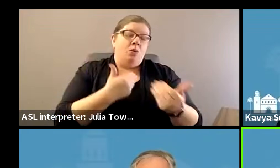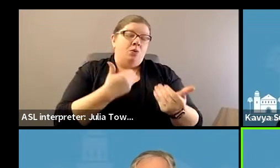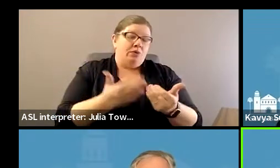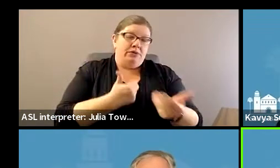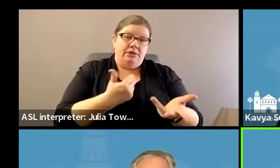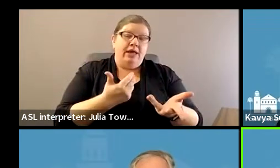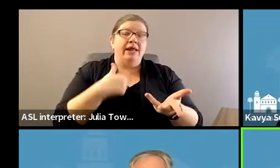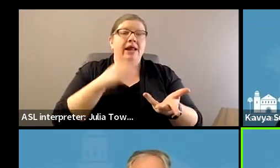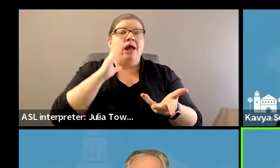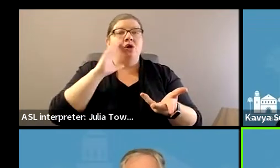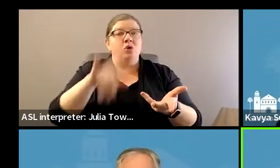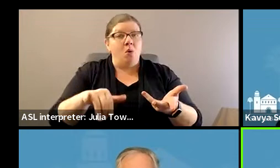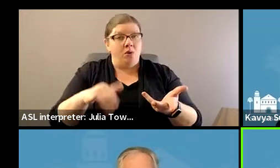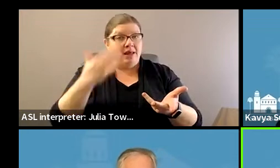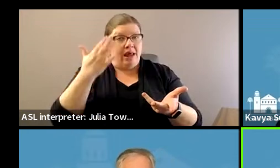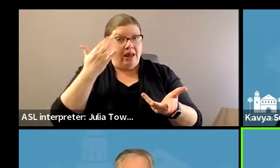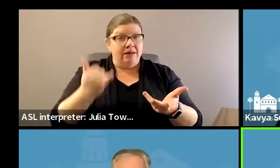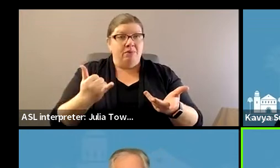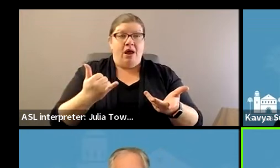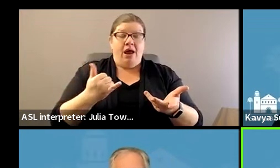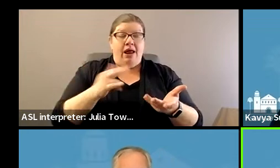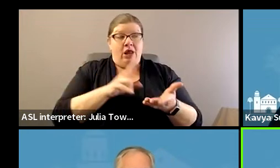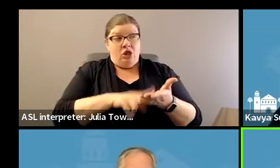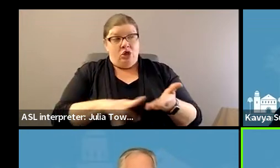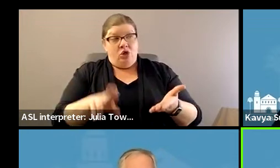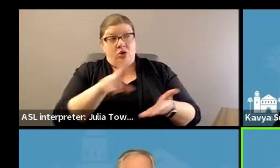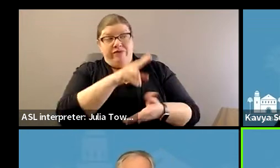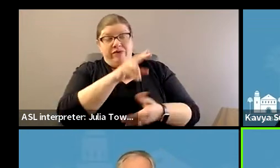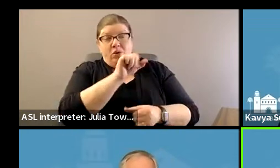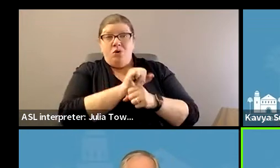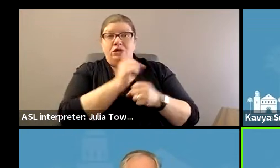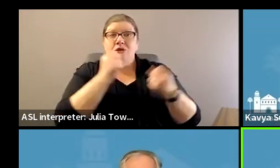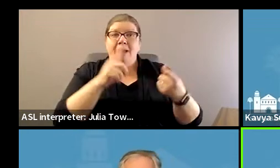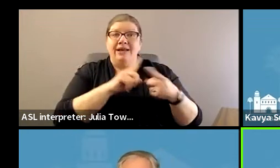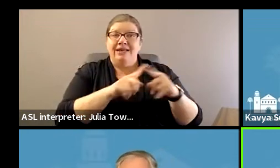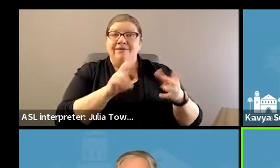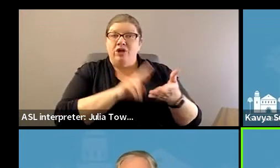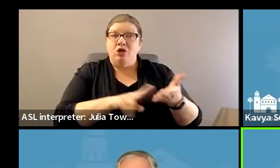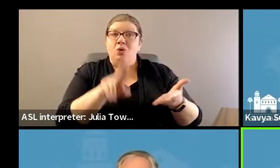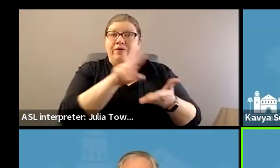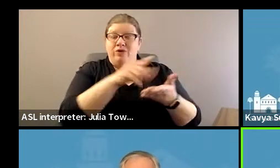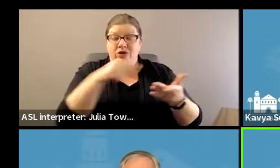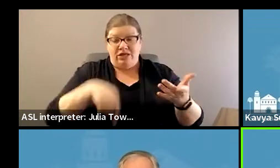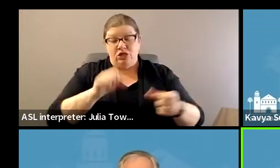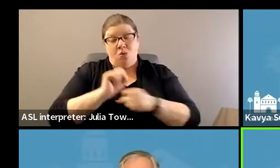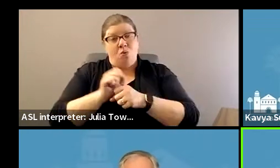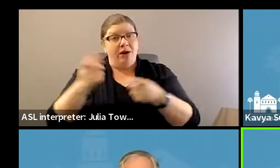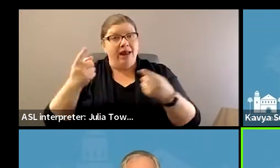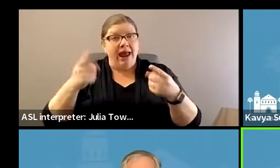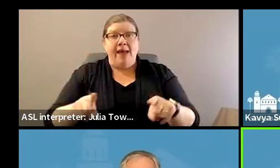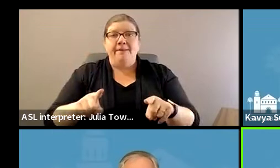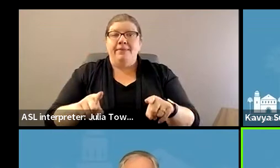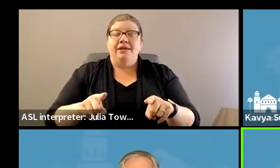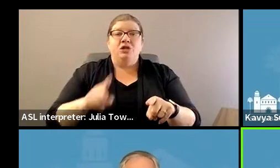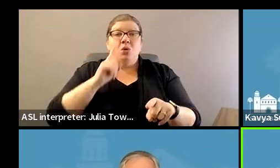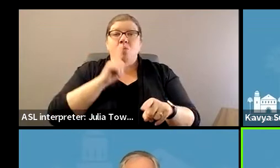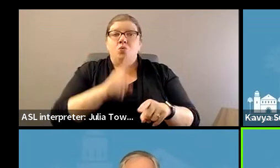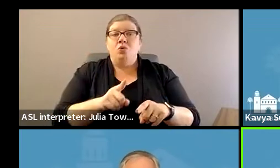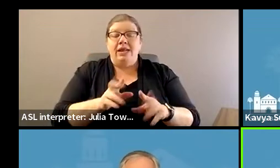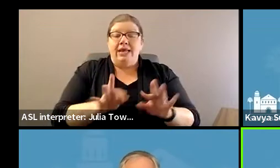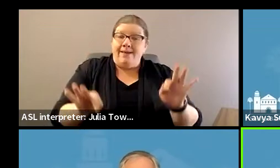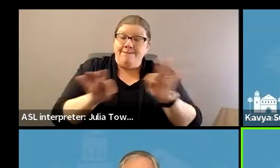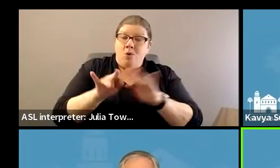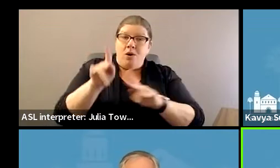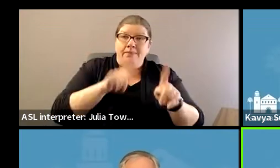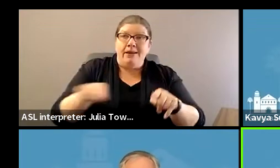And I know, just because at the university, working at so many different universities, this work happens, and you have these really critical people that